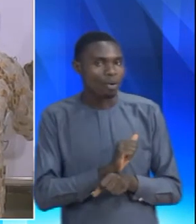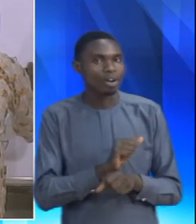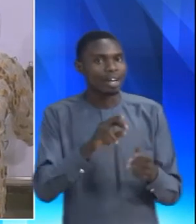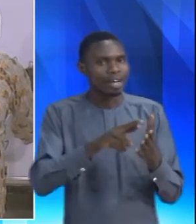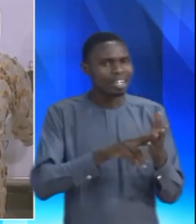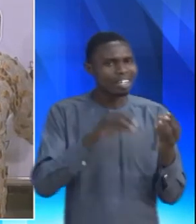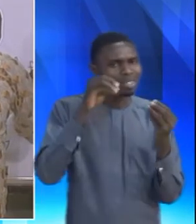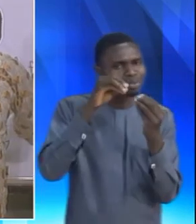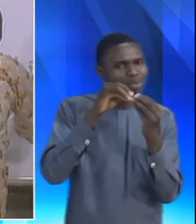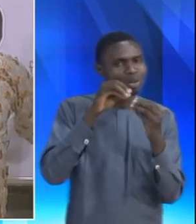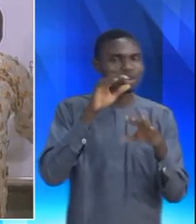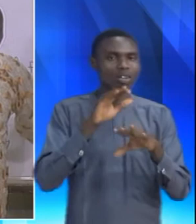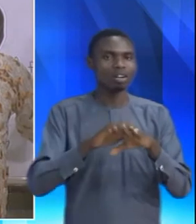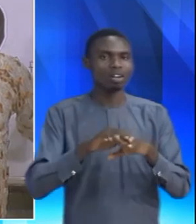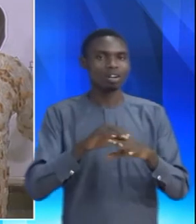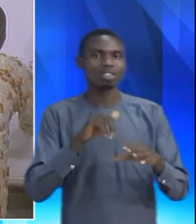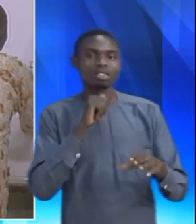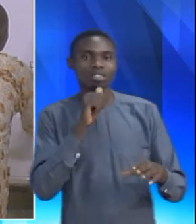format,